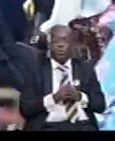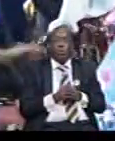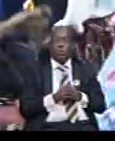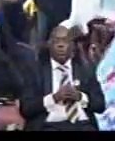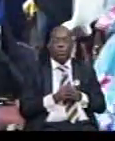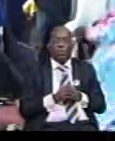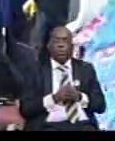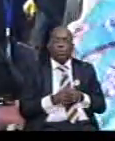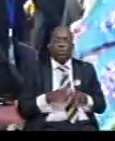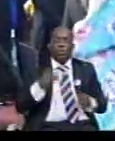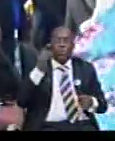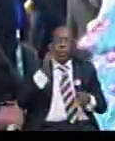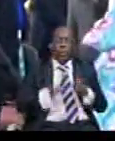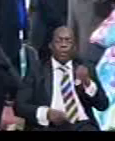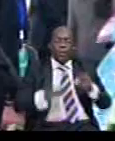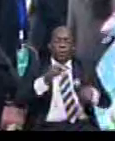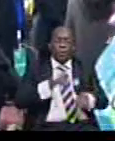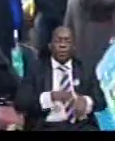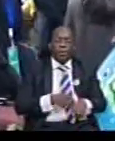end time zeal,